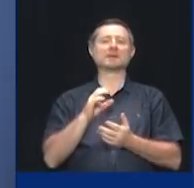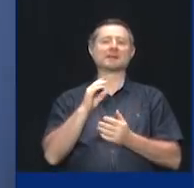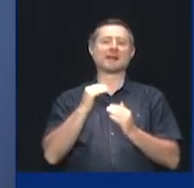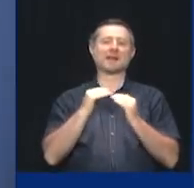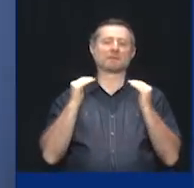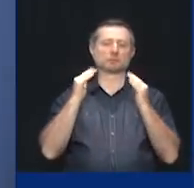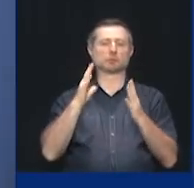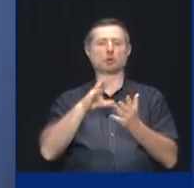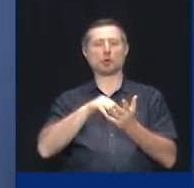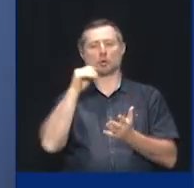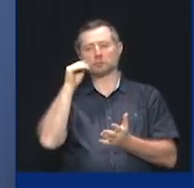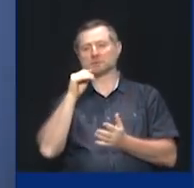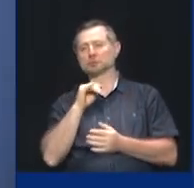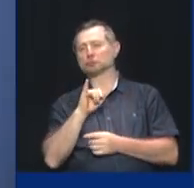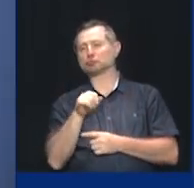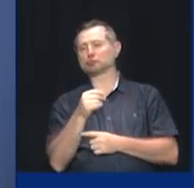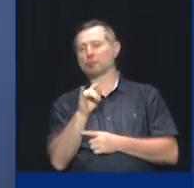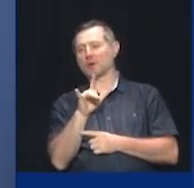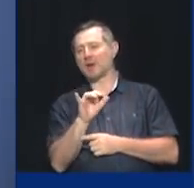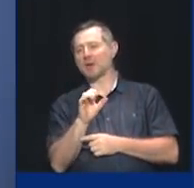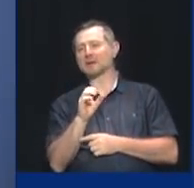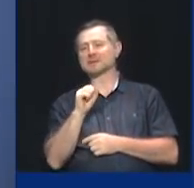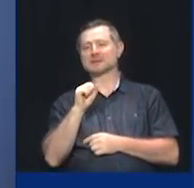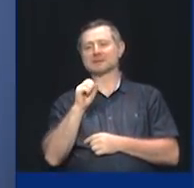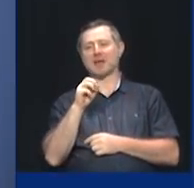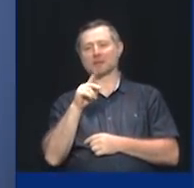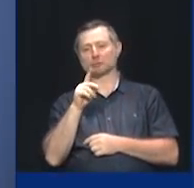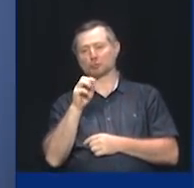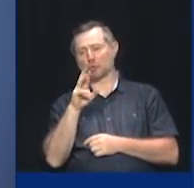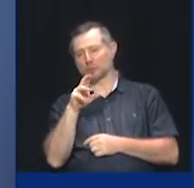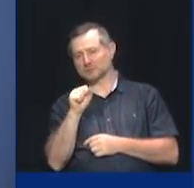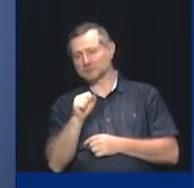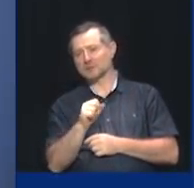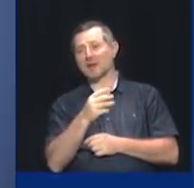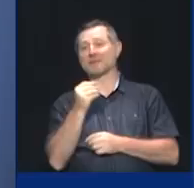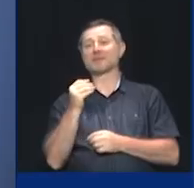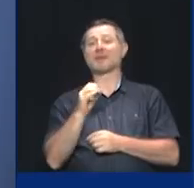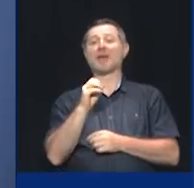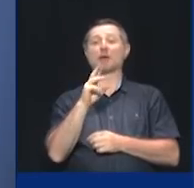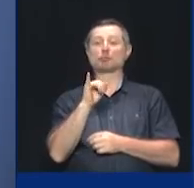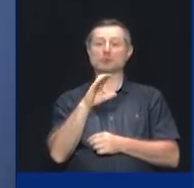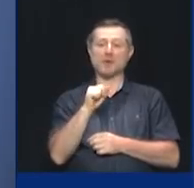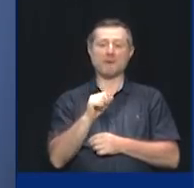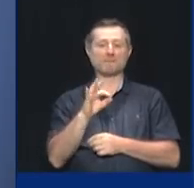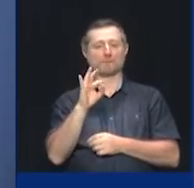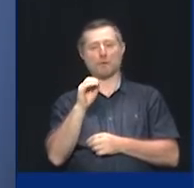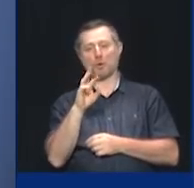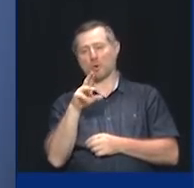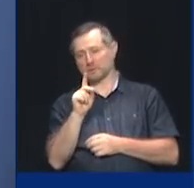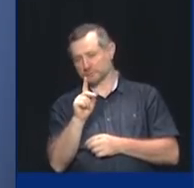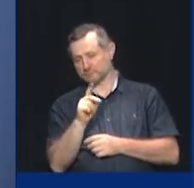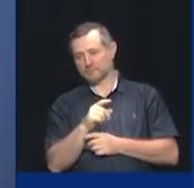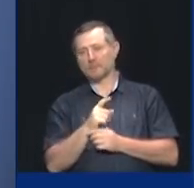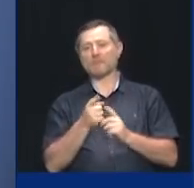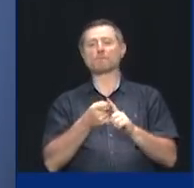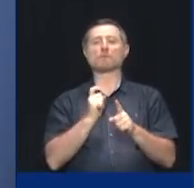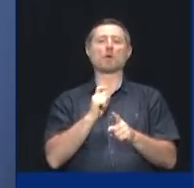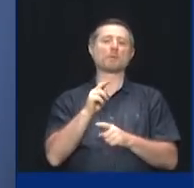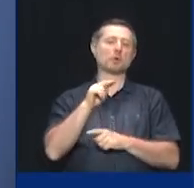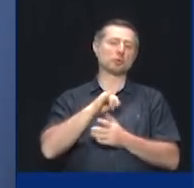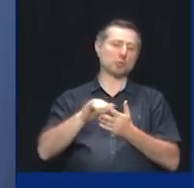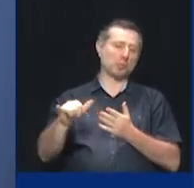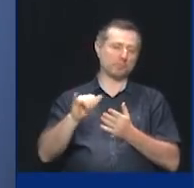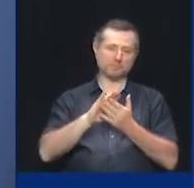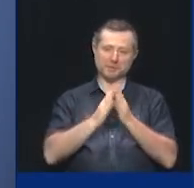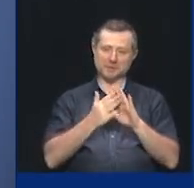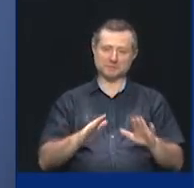Samuels, Tech New York City. And Erica Ford, founder Life Camp and the New York Fund Peace Coalition. Thank you